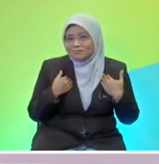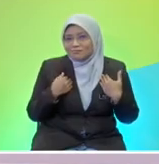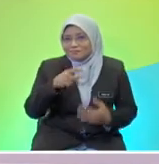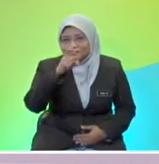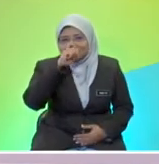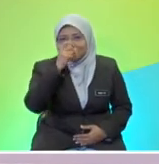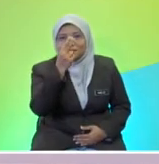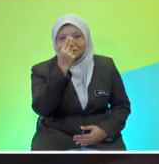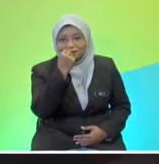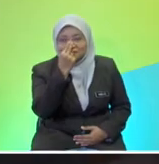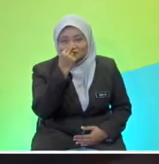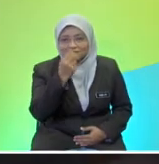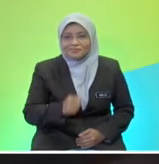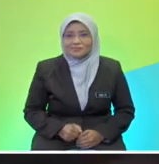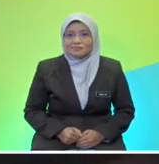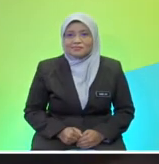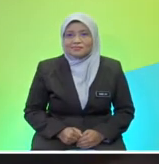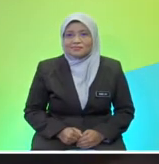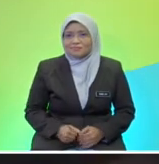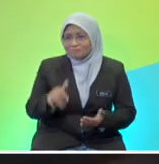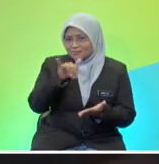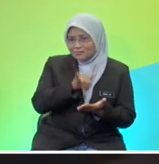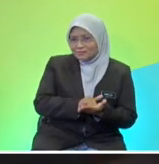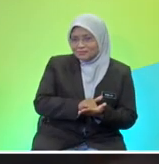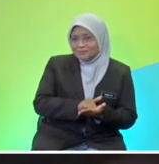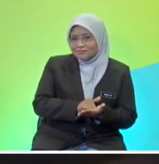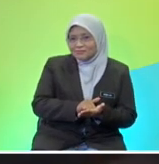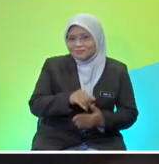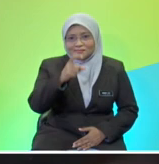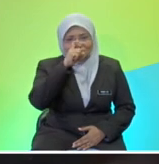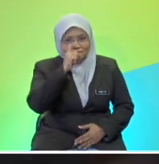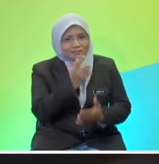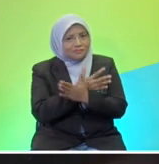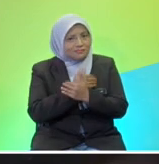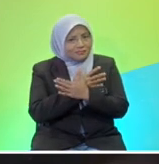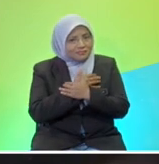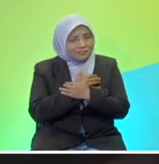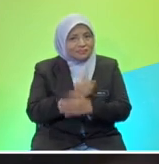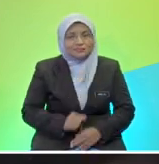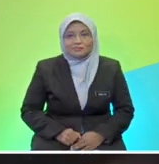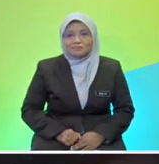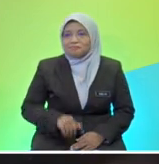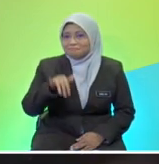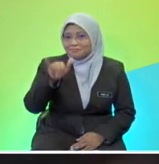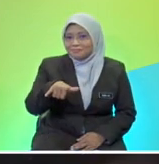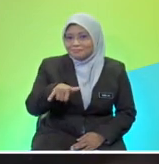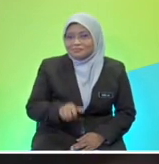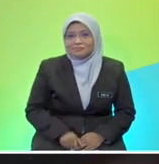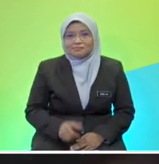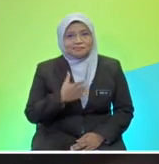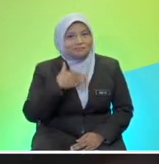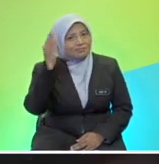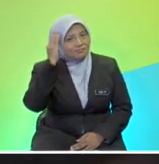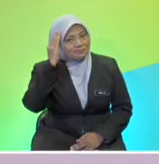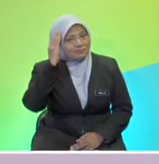toy. Is this a bear? Yes. I know you love toys. That's why I bought this for you. Oh, it's